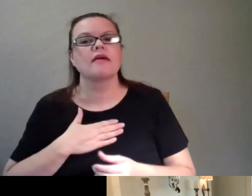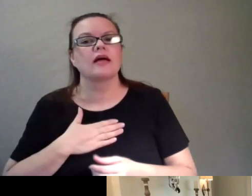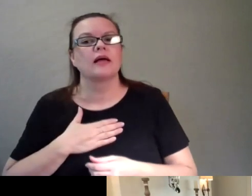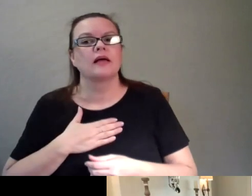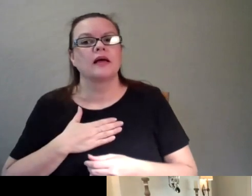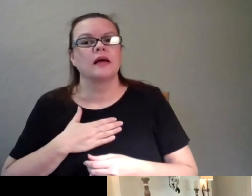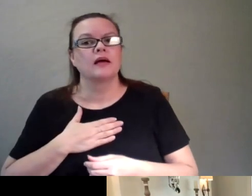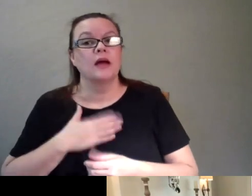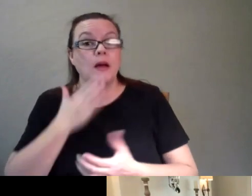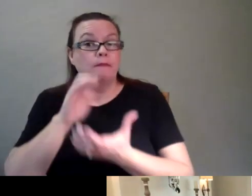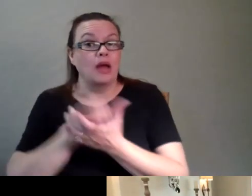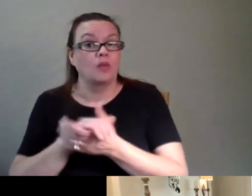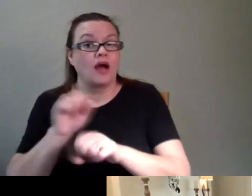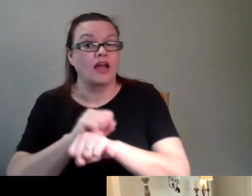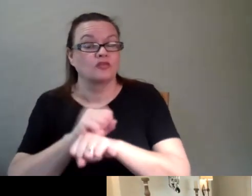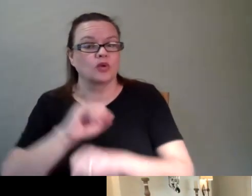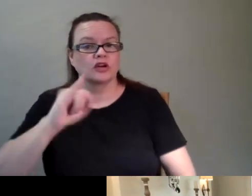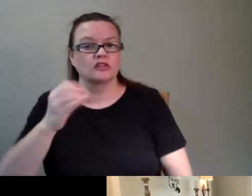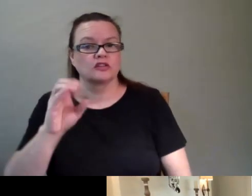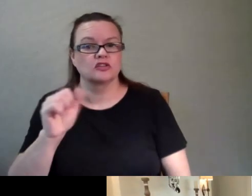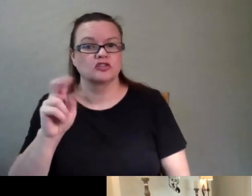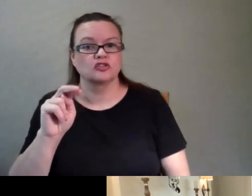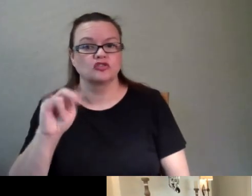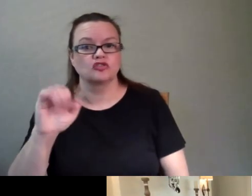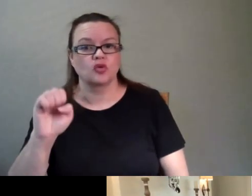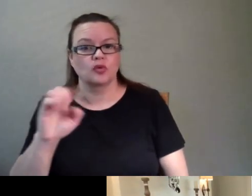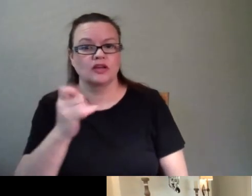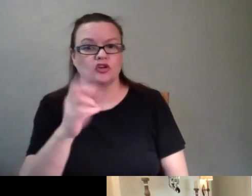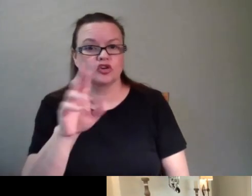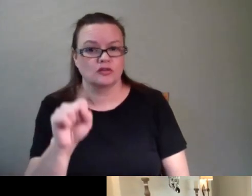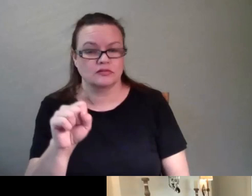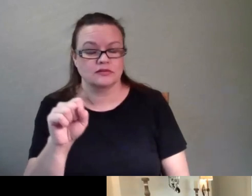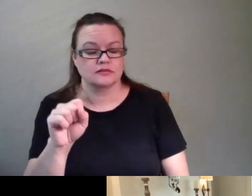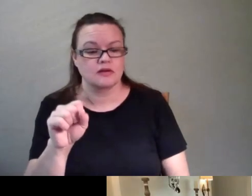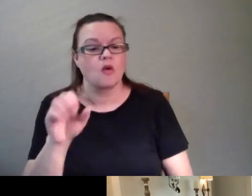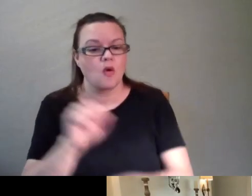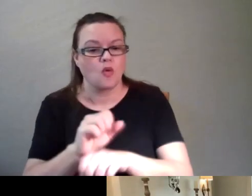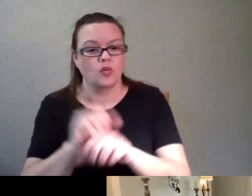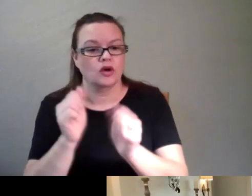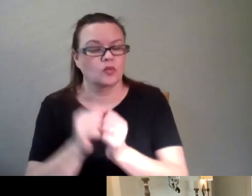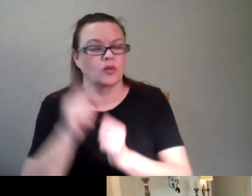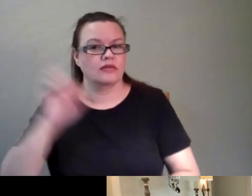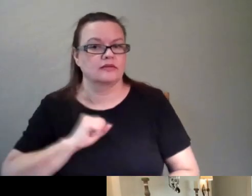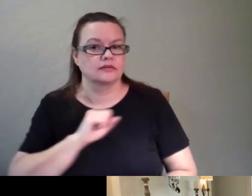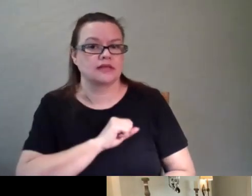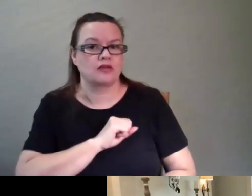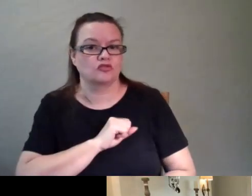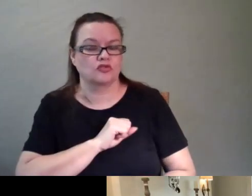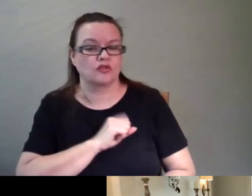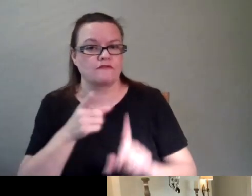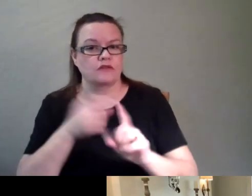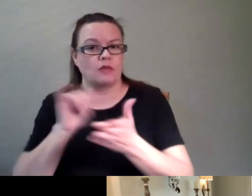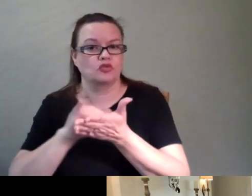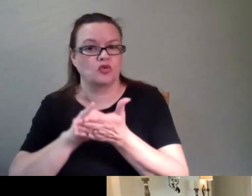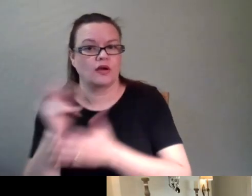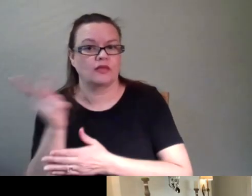Joni Ernst, was working with Senator Gildebrand out of New York on sexual abuse or sexual assault in